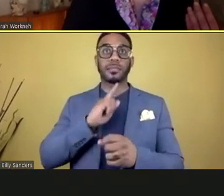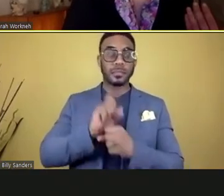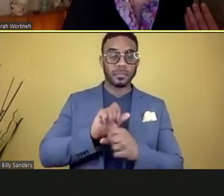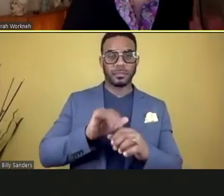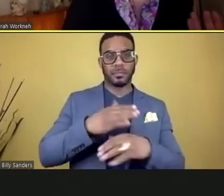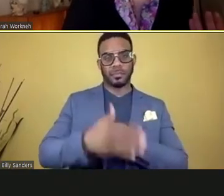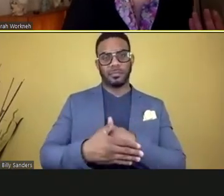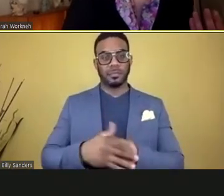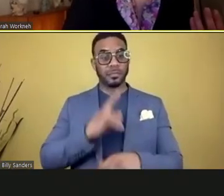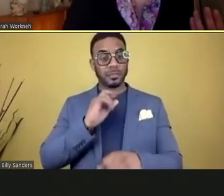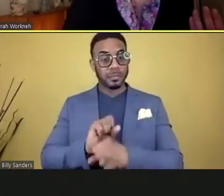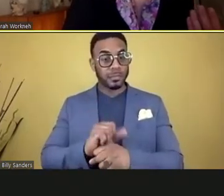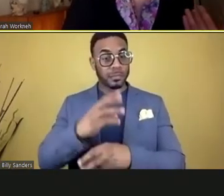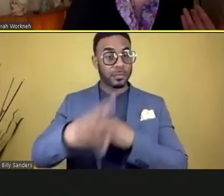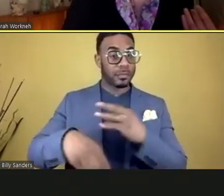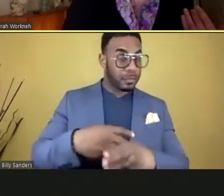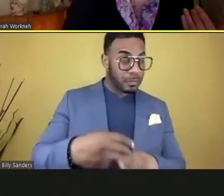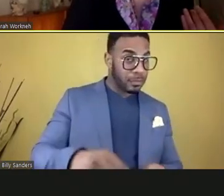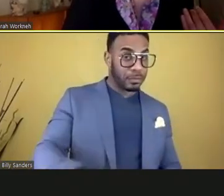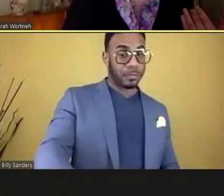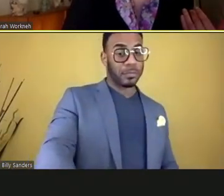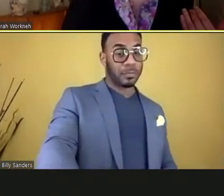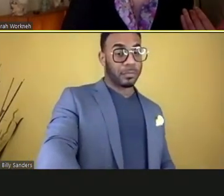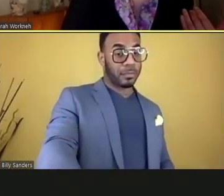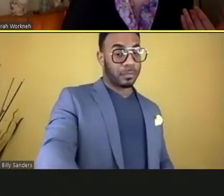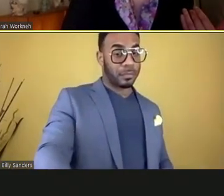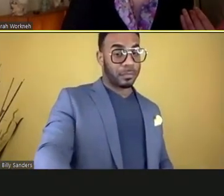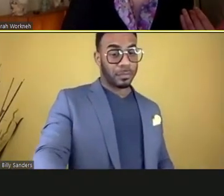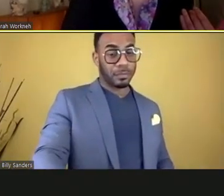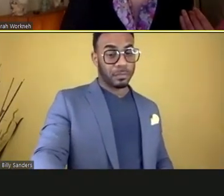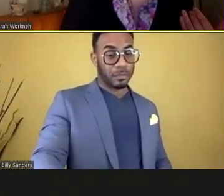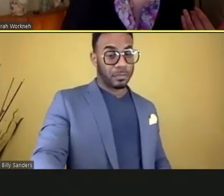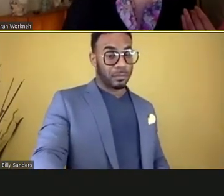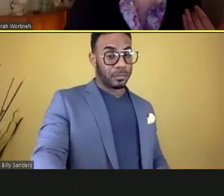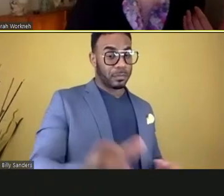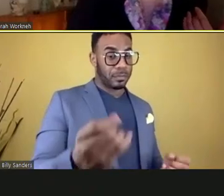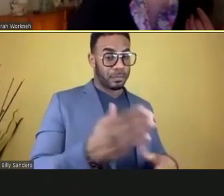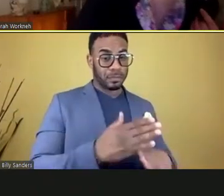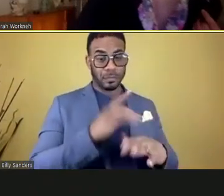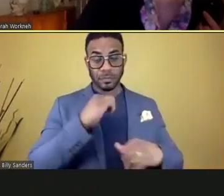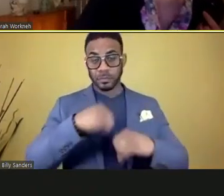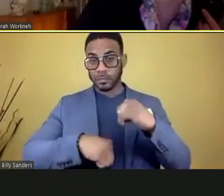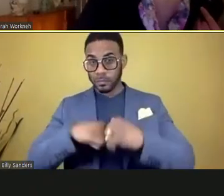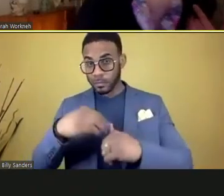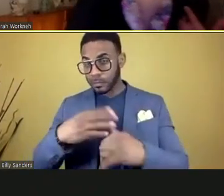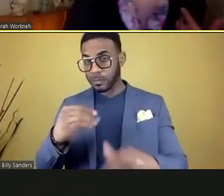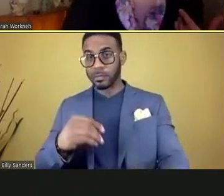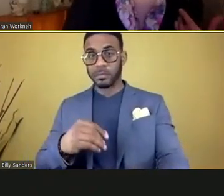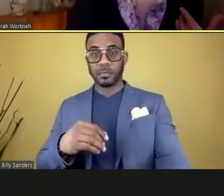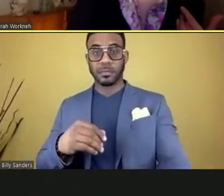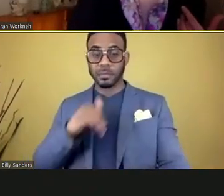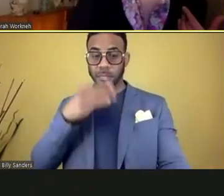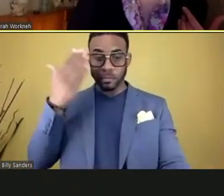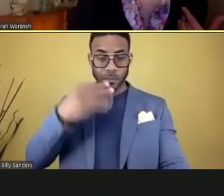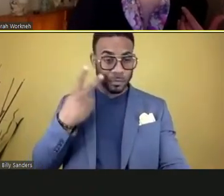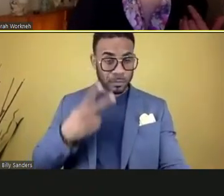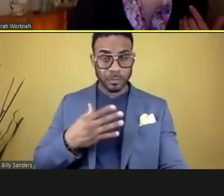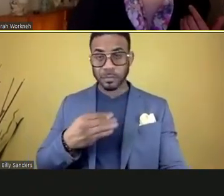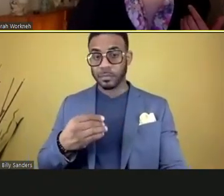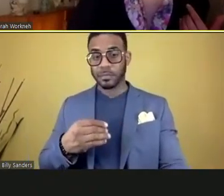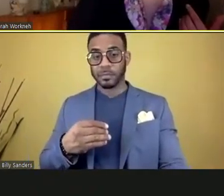country, definitely in the world, you know, like there are a lot of barriers that are structural and unseen